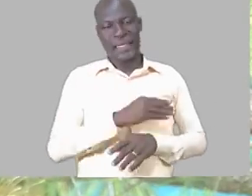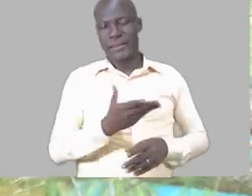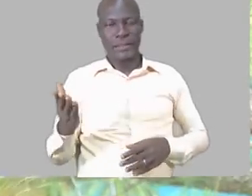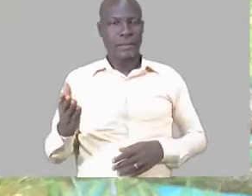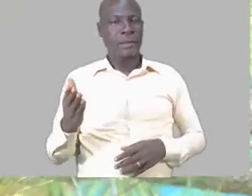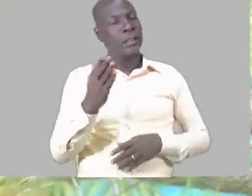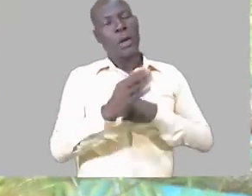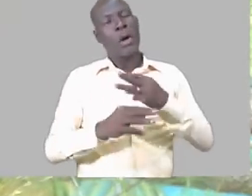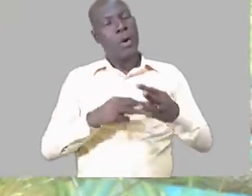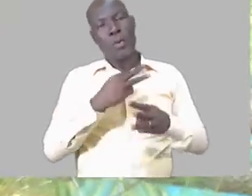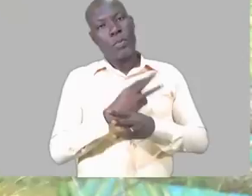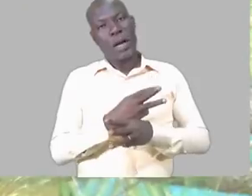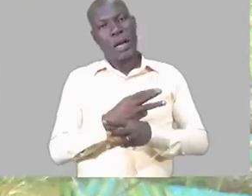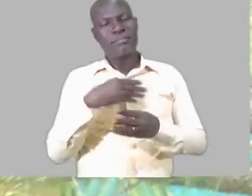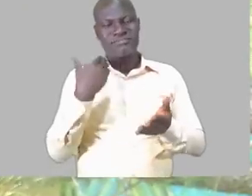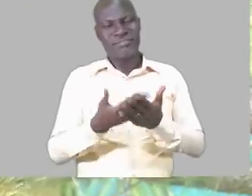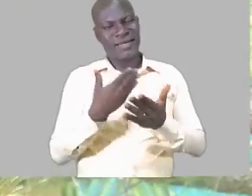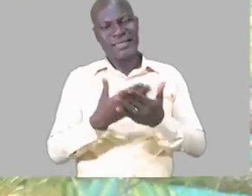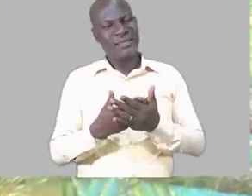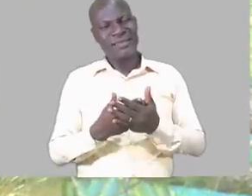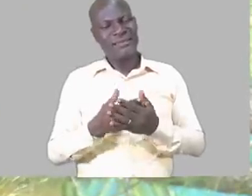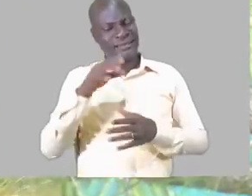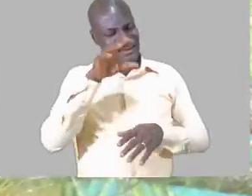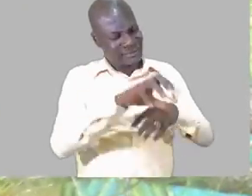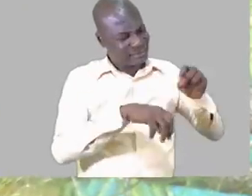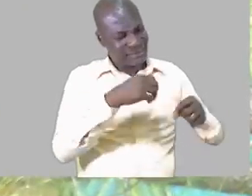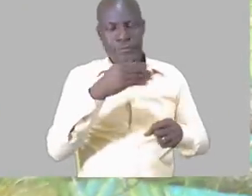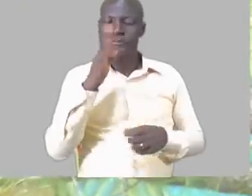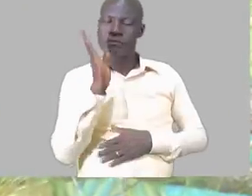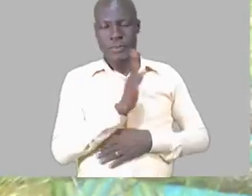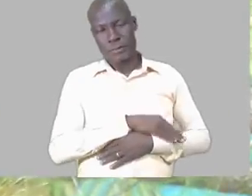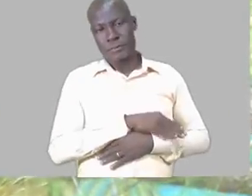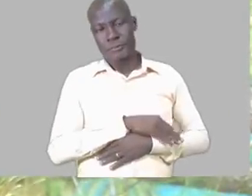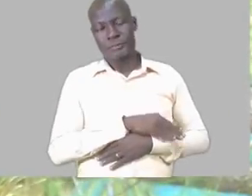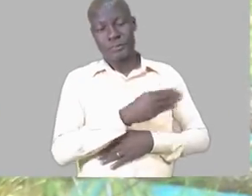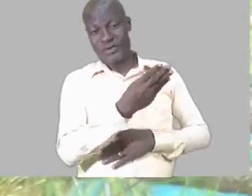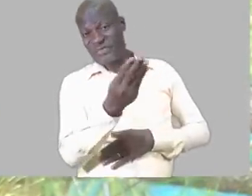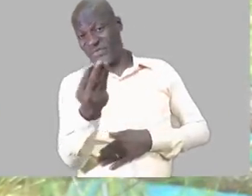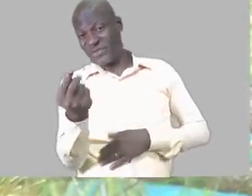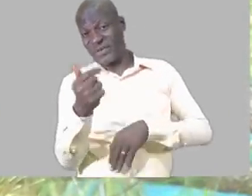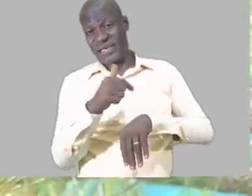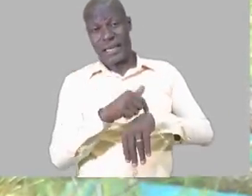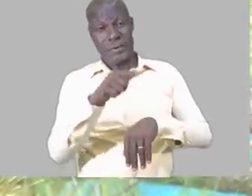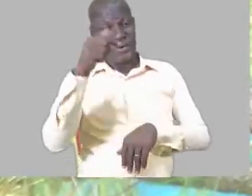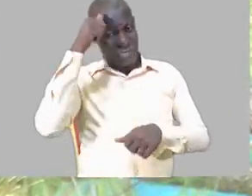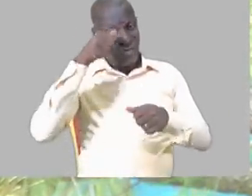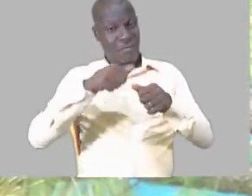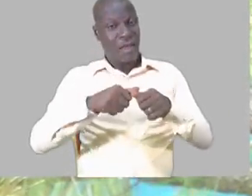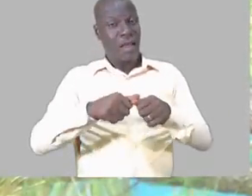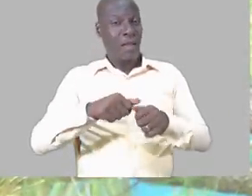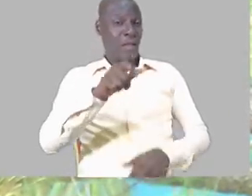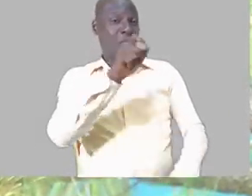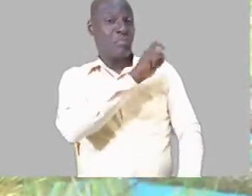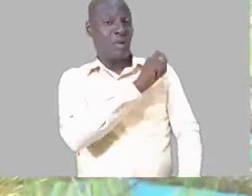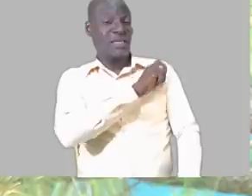na ewiase sika nibre ade owafa enanu ya ana oposi ni atwe tuo